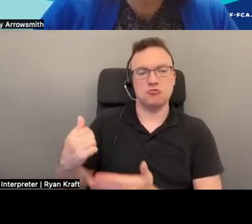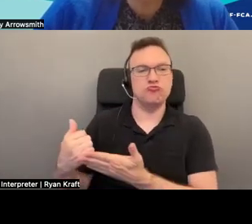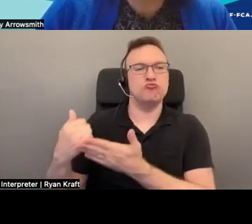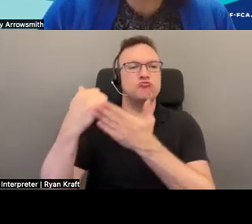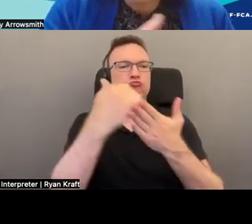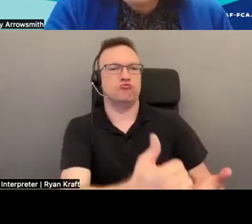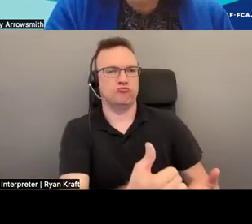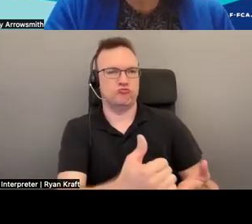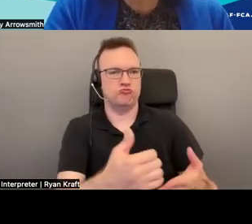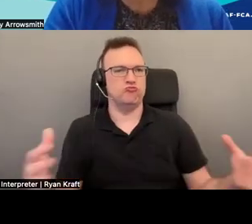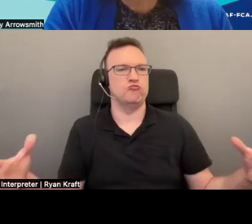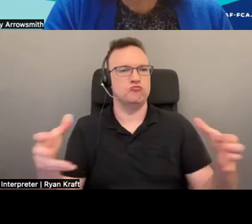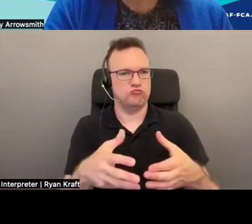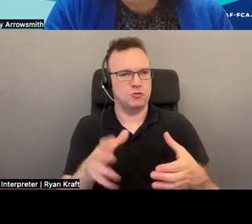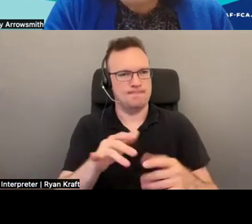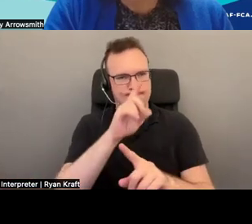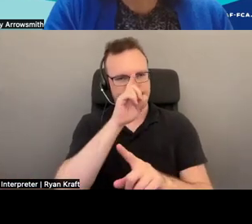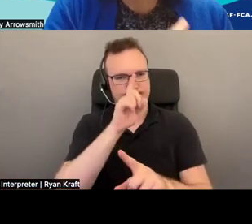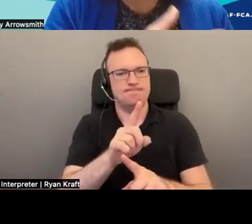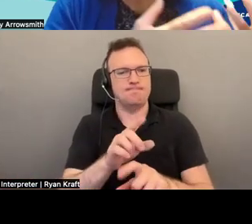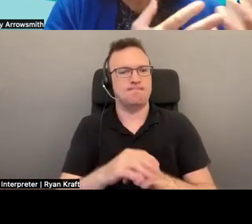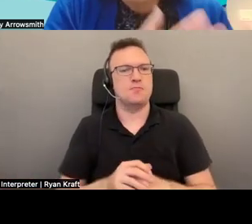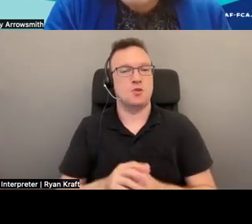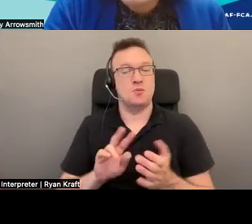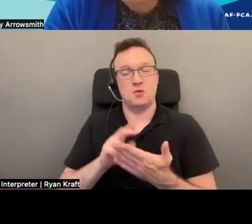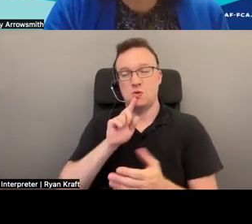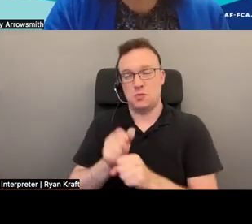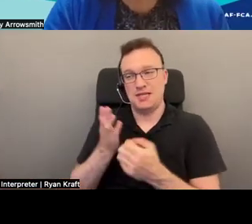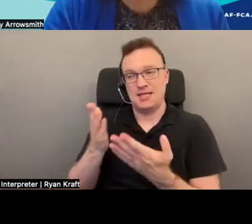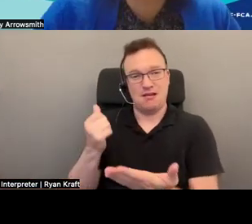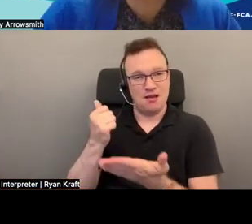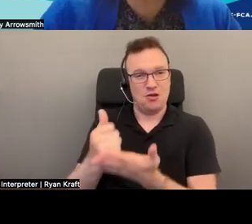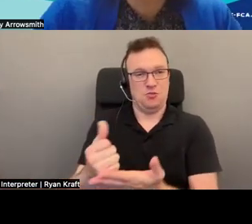the skills coach for some actual help and support in that area.